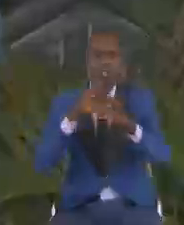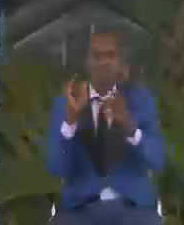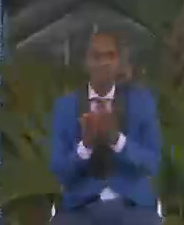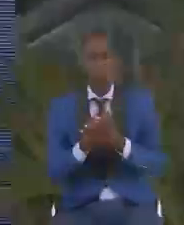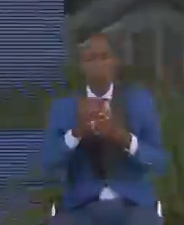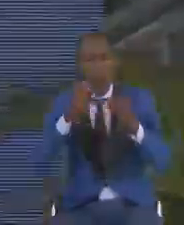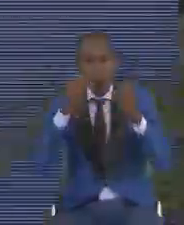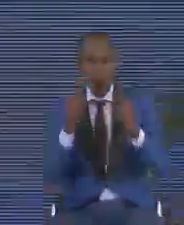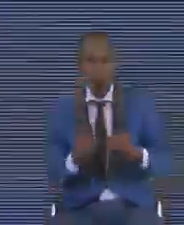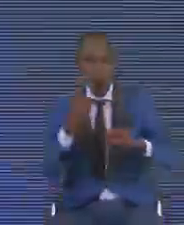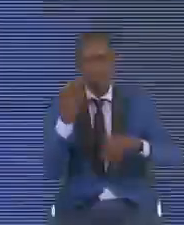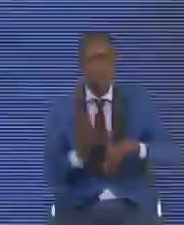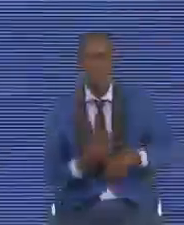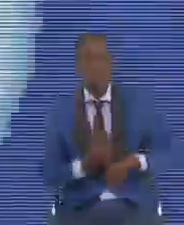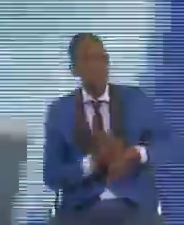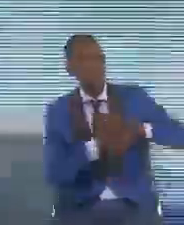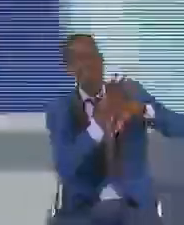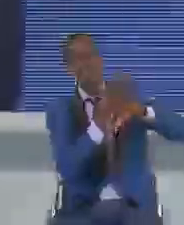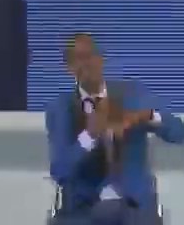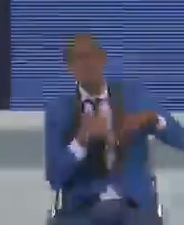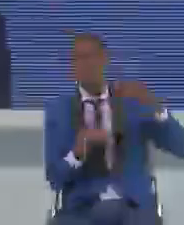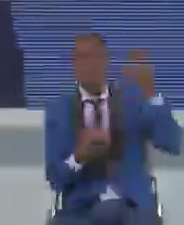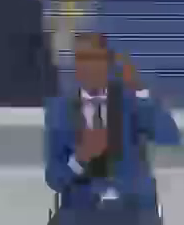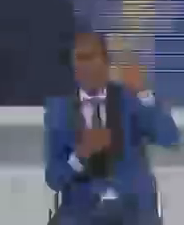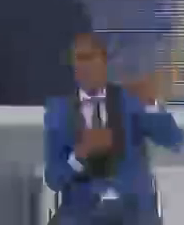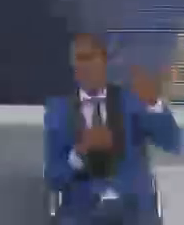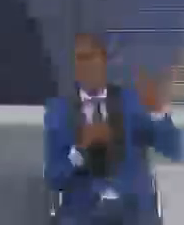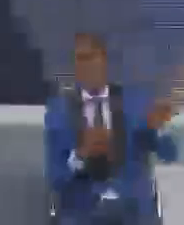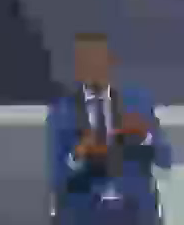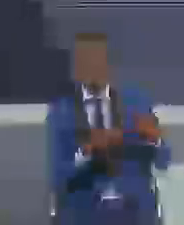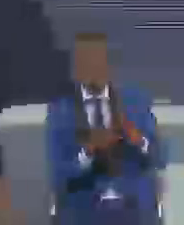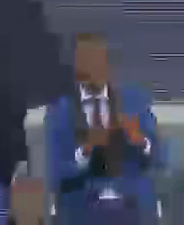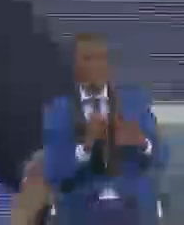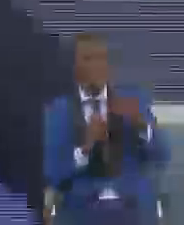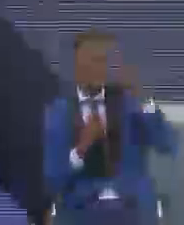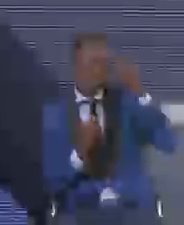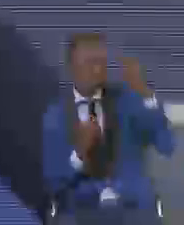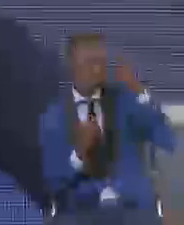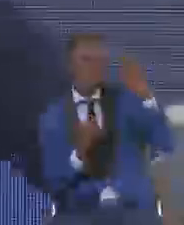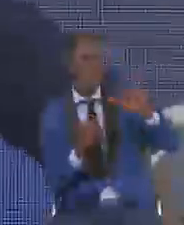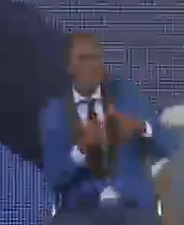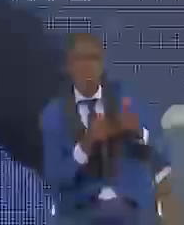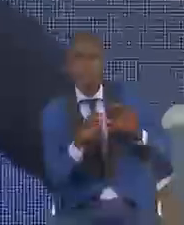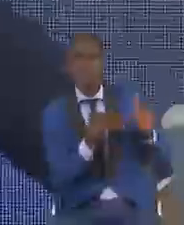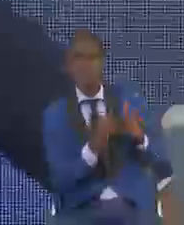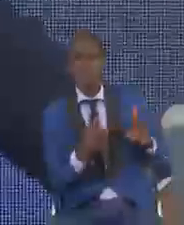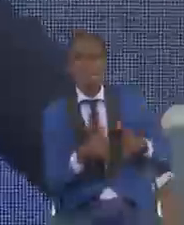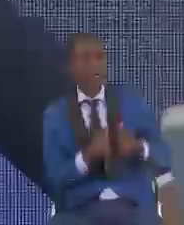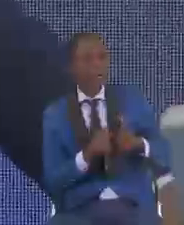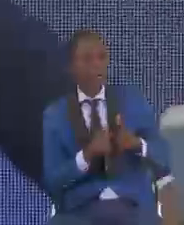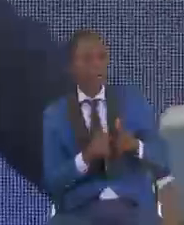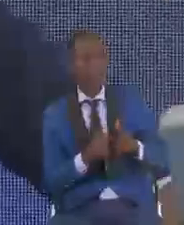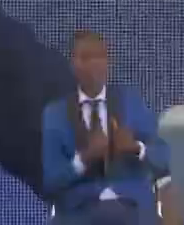mountain? I heard so and so did it, and I'm wondering, how did they do that?